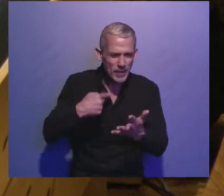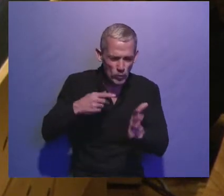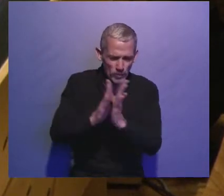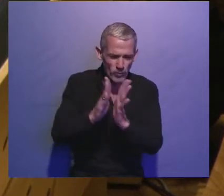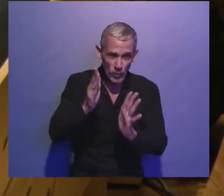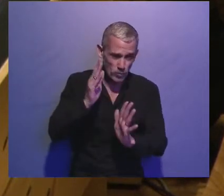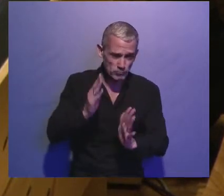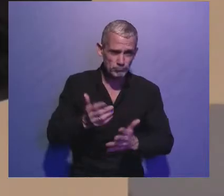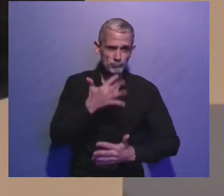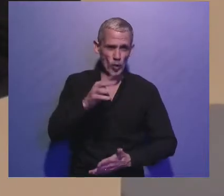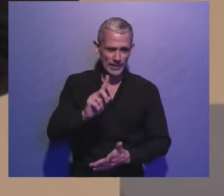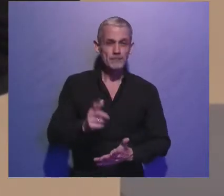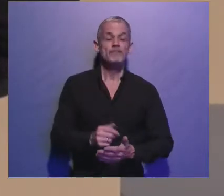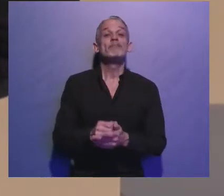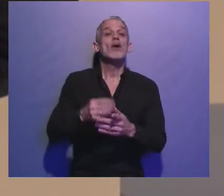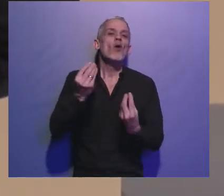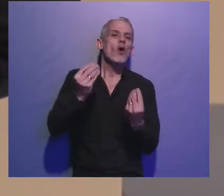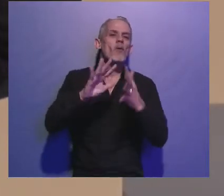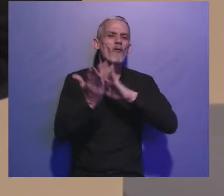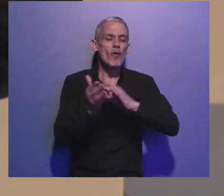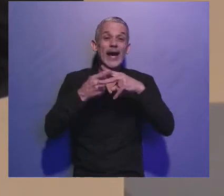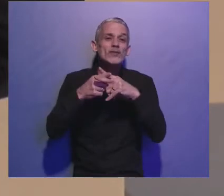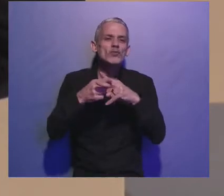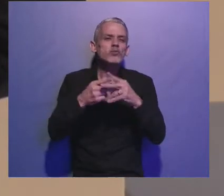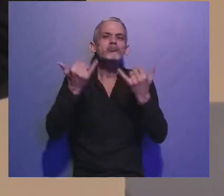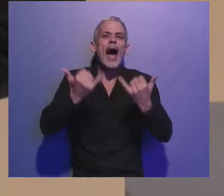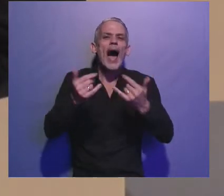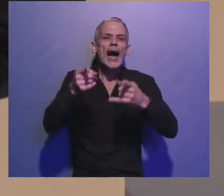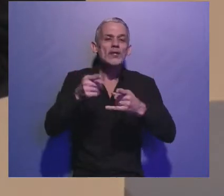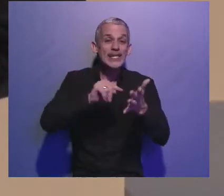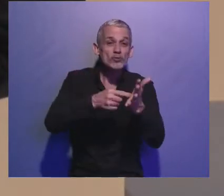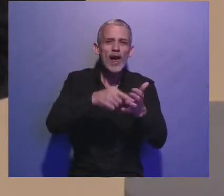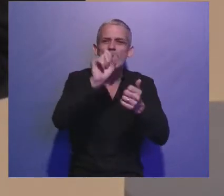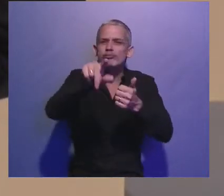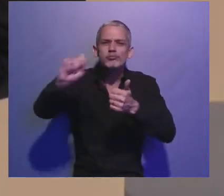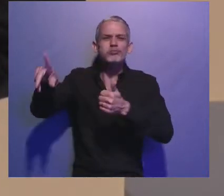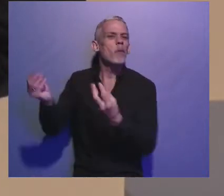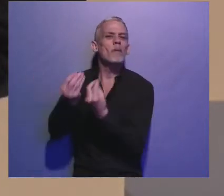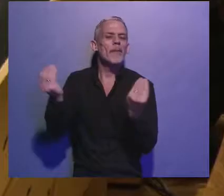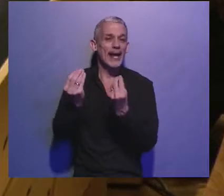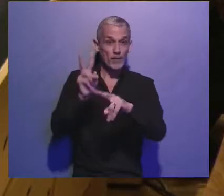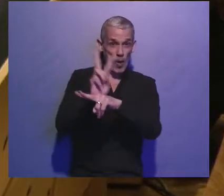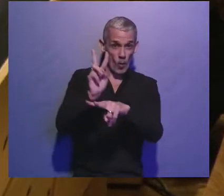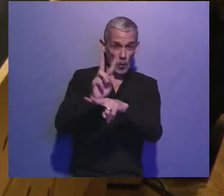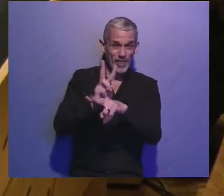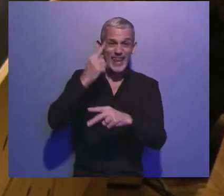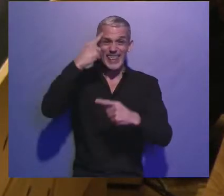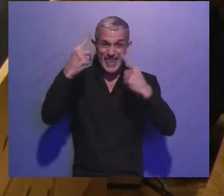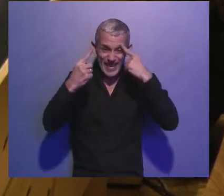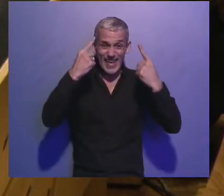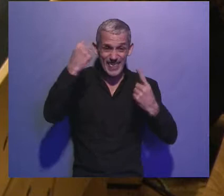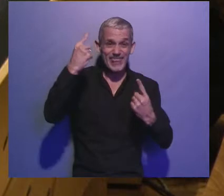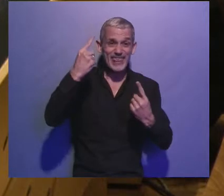Could you please repeat the question? What are the instruments each city has